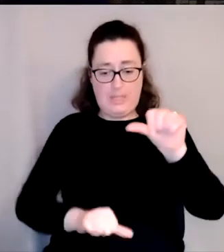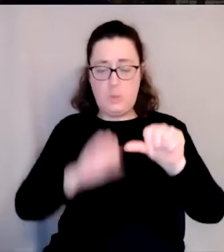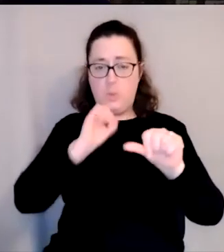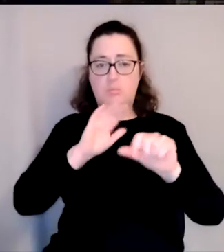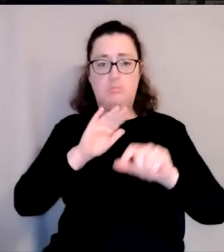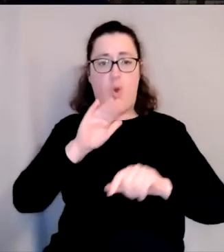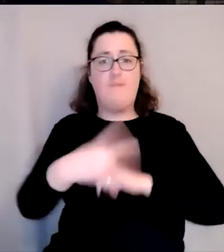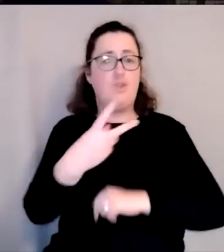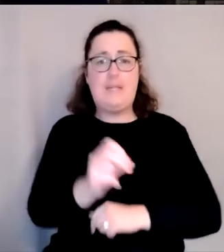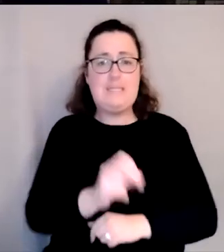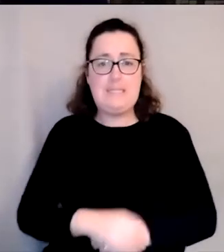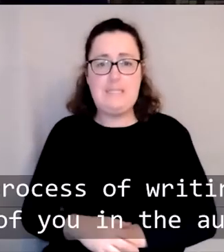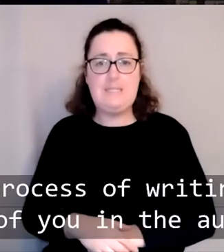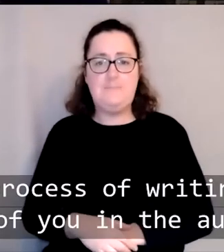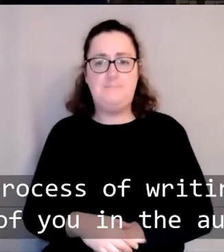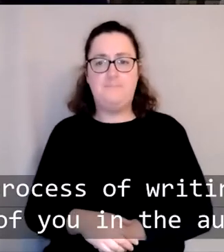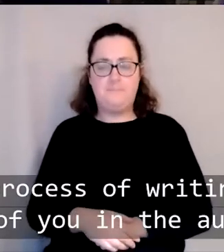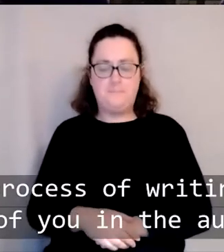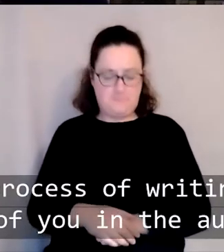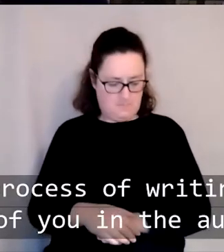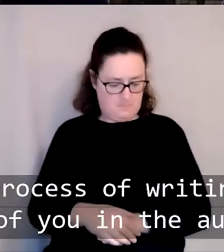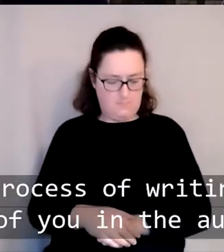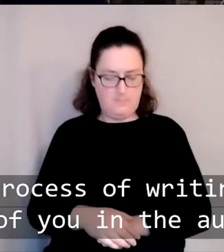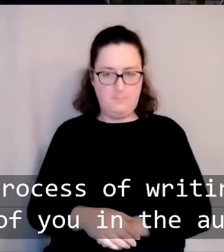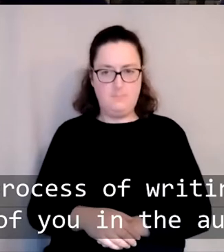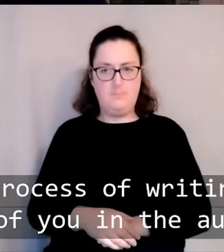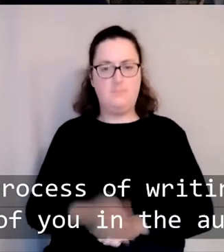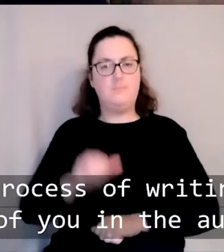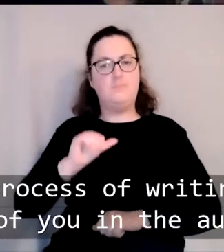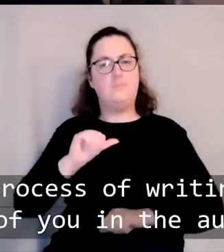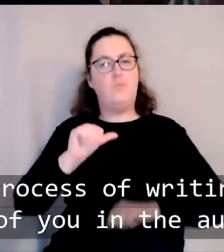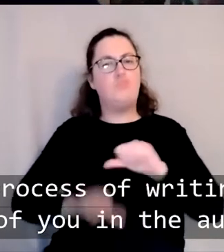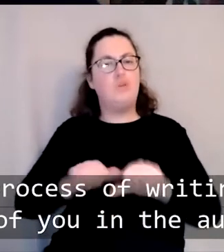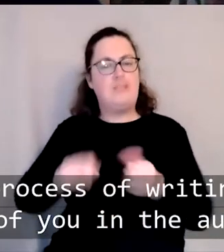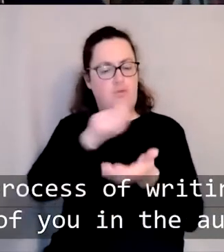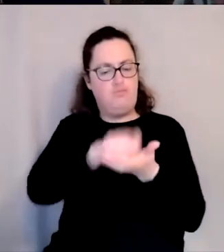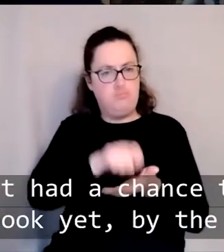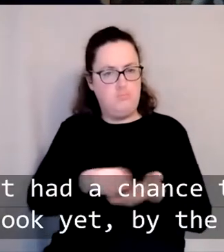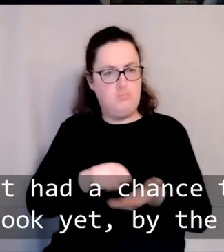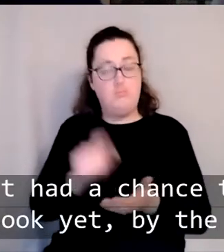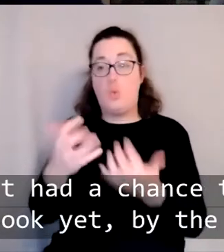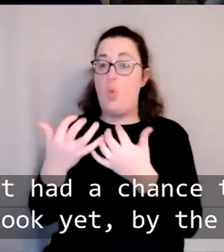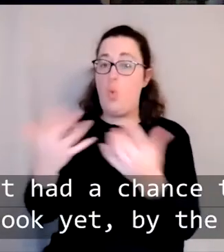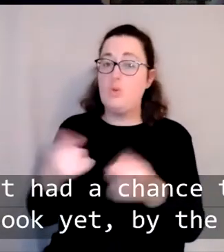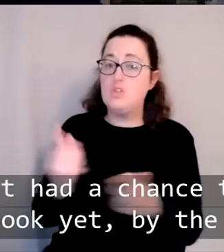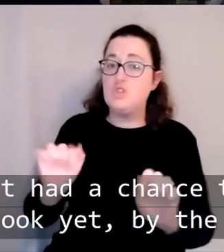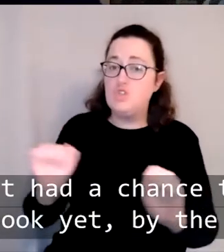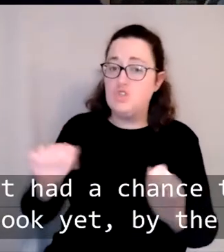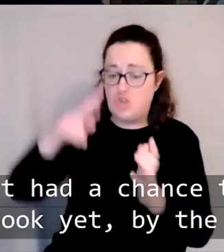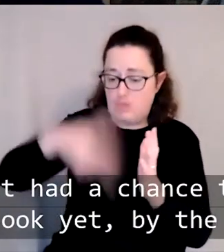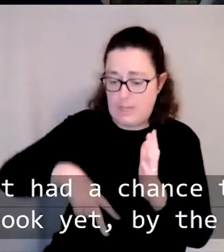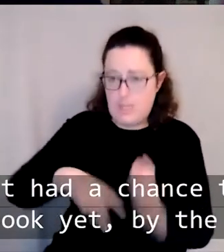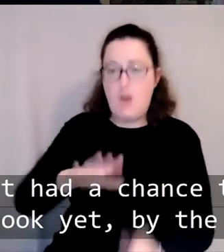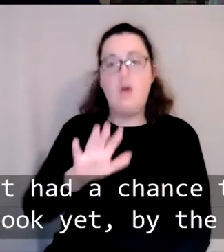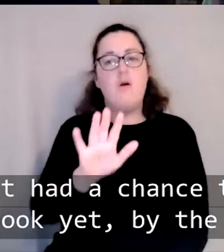probably. And the process of writing it. Because for those of you in the audience who haven't had a chance to see the book yet, by